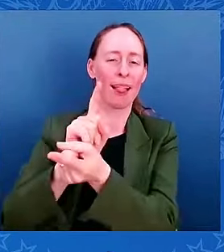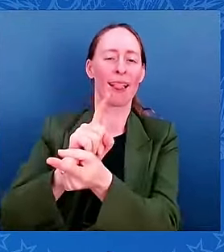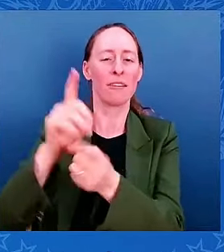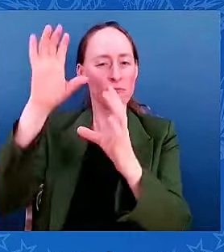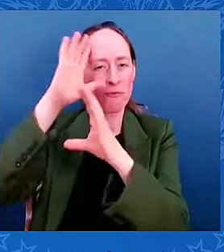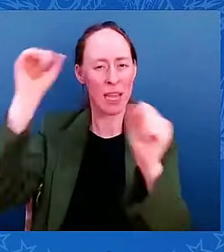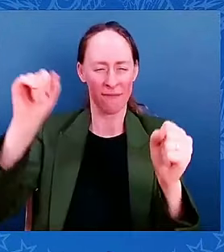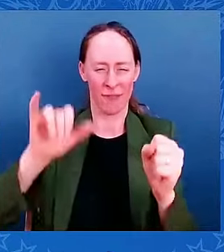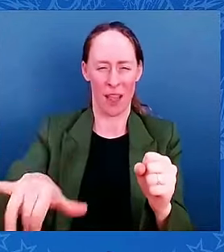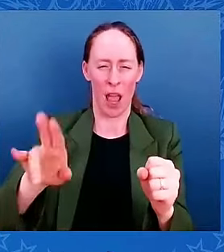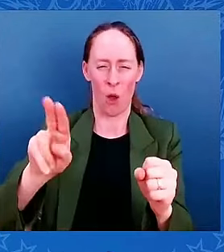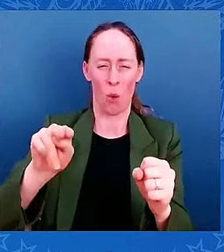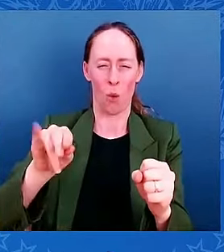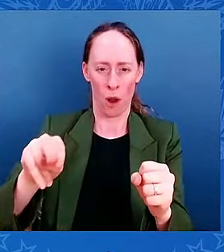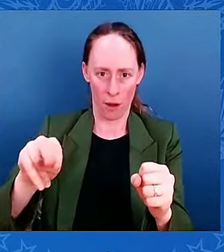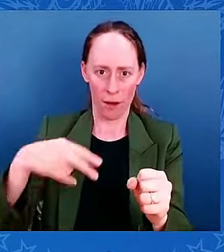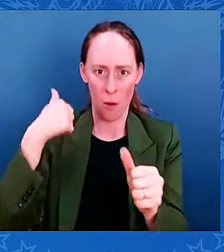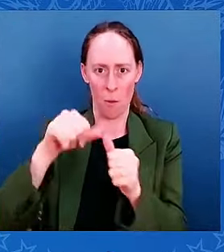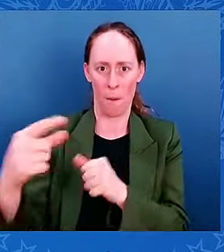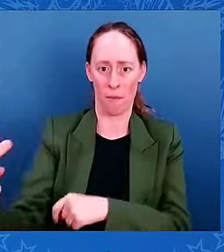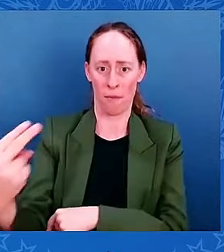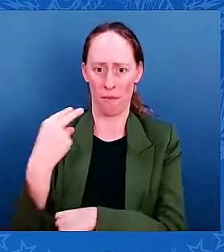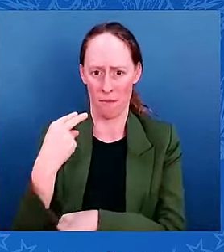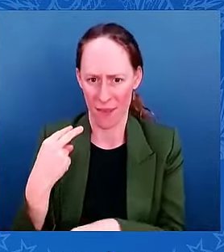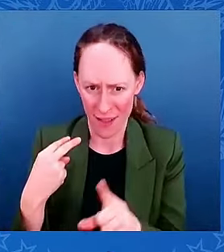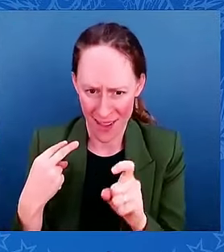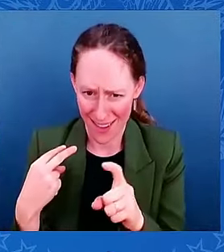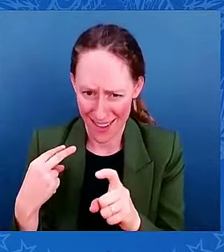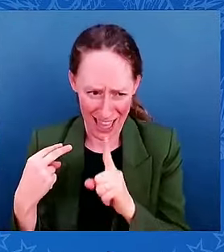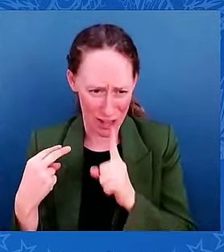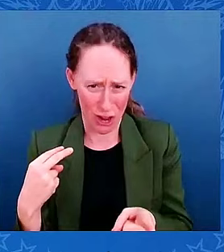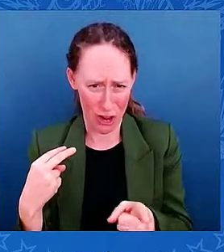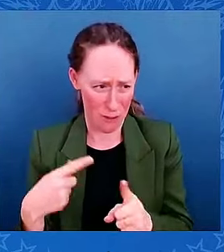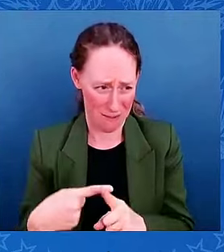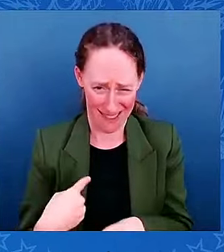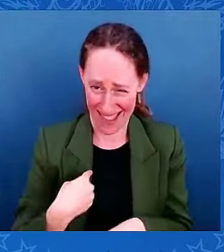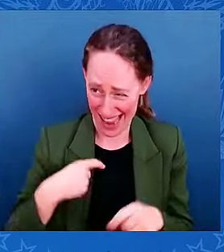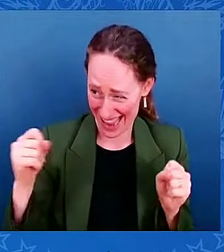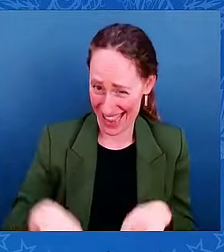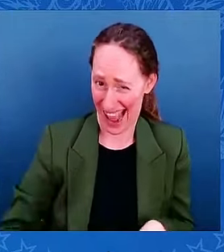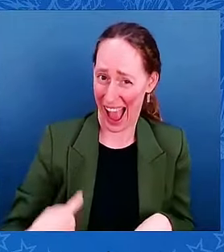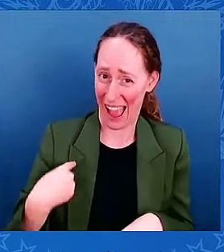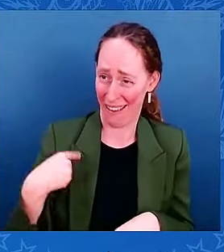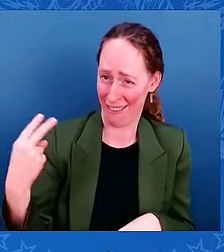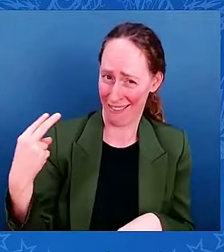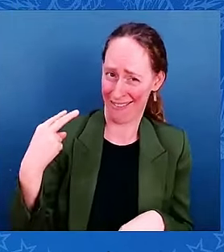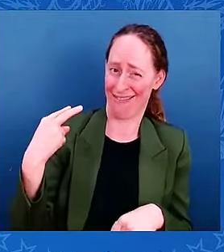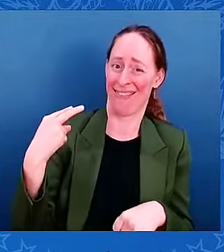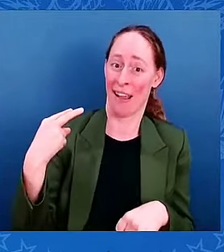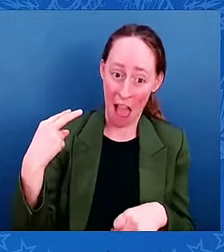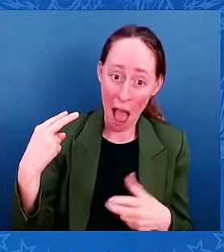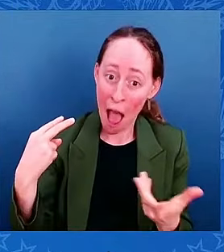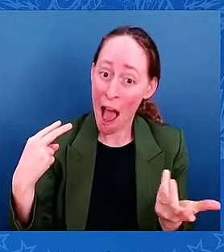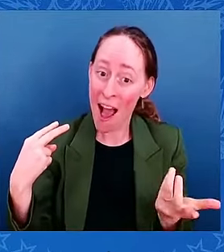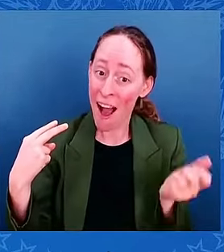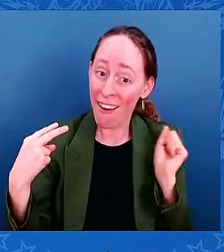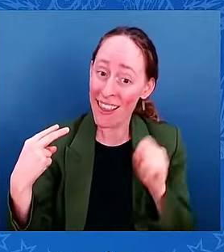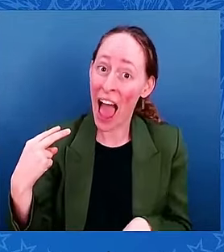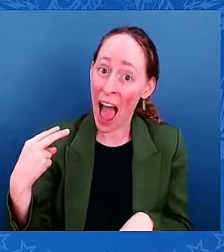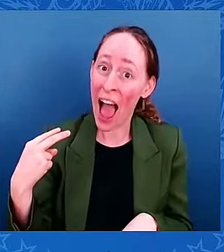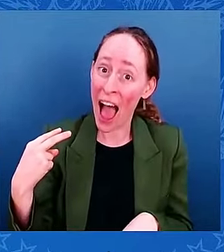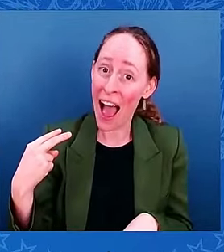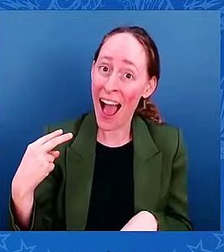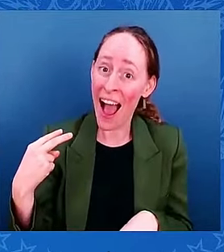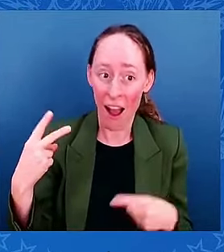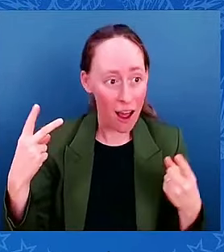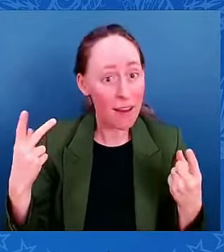this kid? Well, you did it, man. Thank you. And we're going to make sure steel workers are still backbone of this country for a long, long time